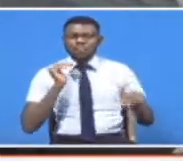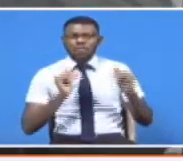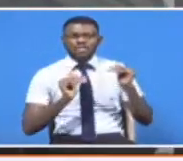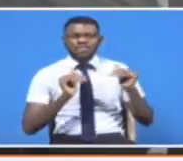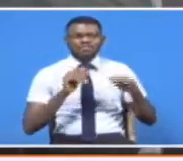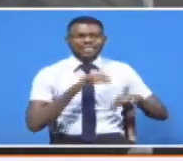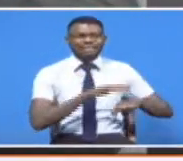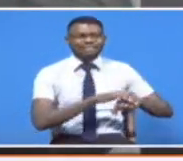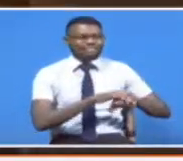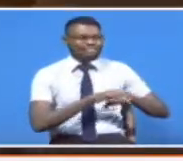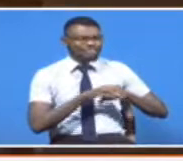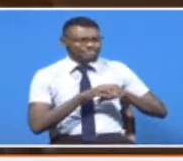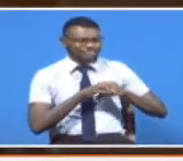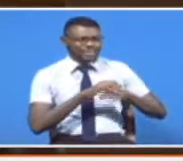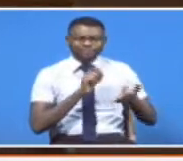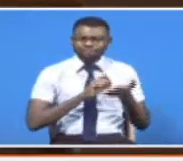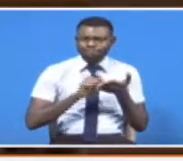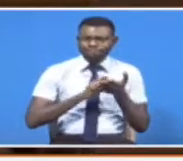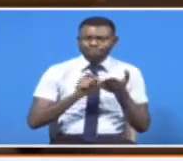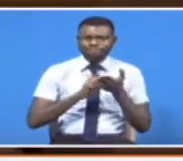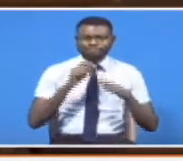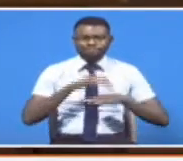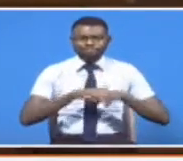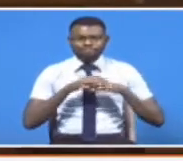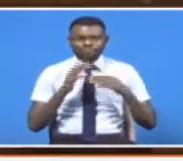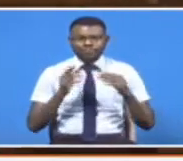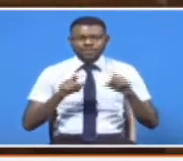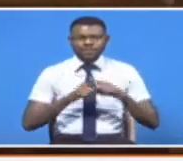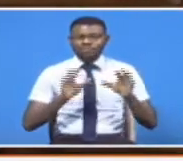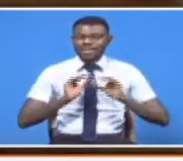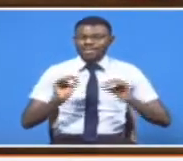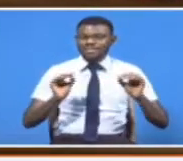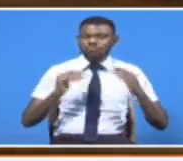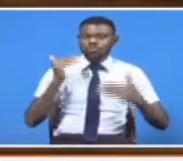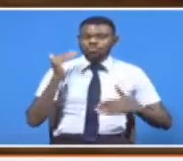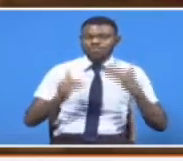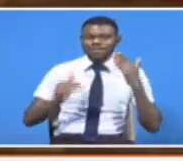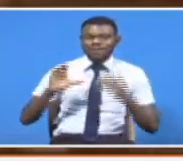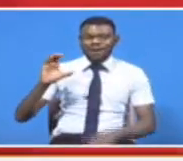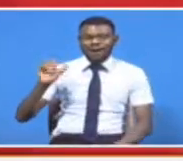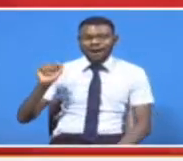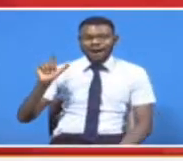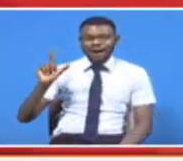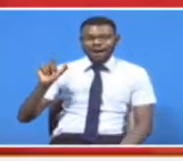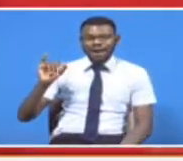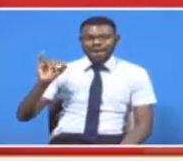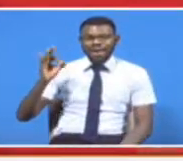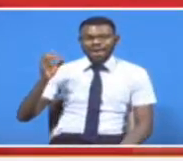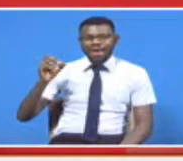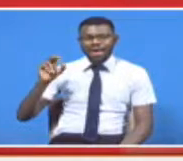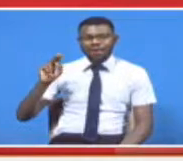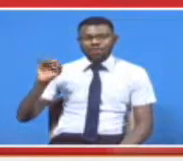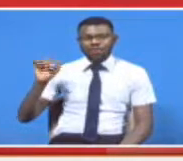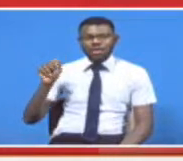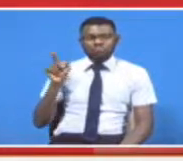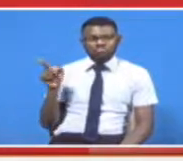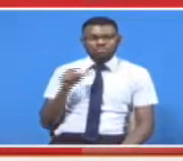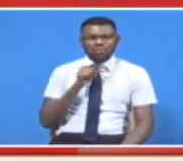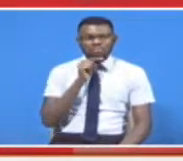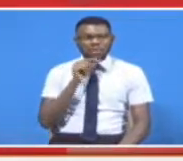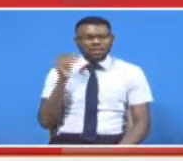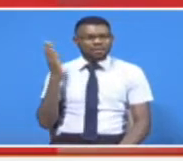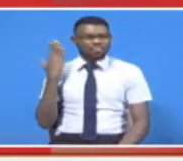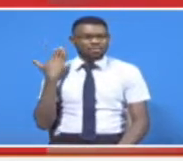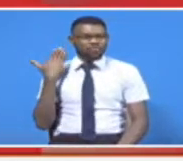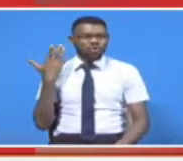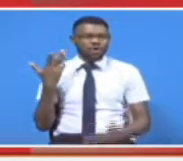and comparative literature at the University of California, had his life painted as a man who had lost